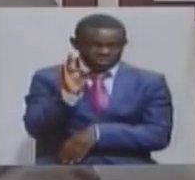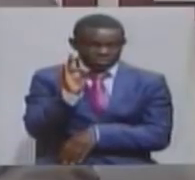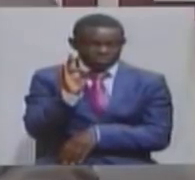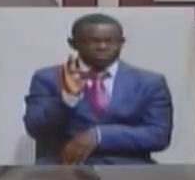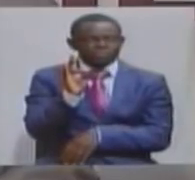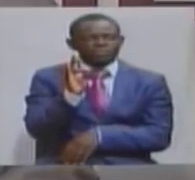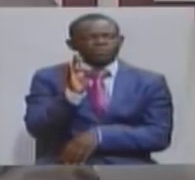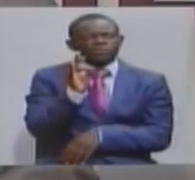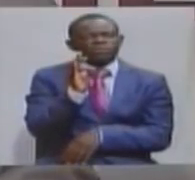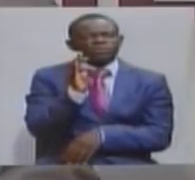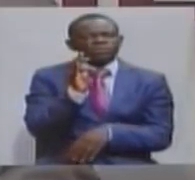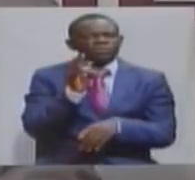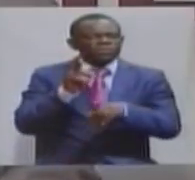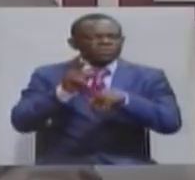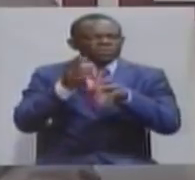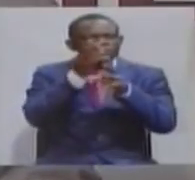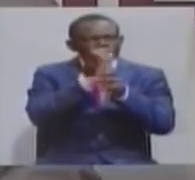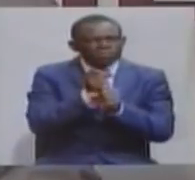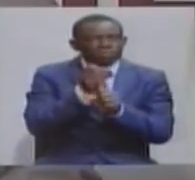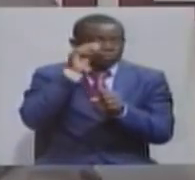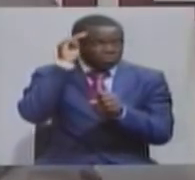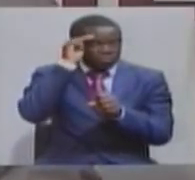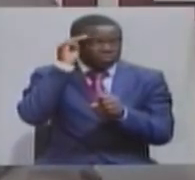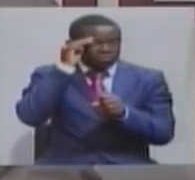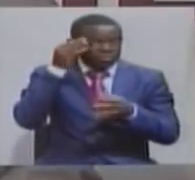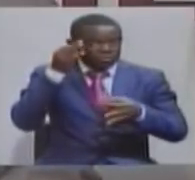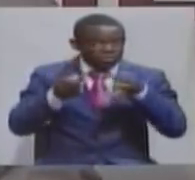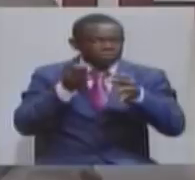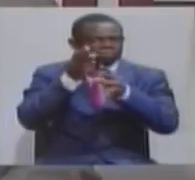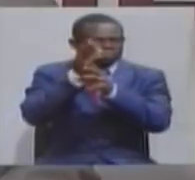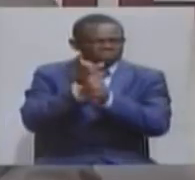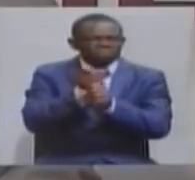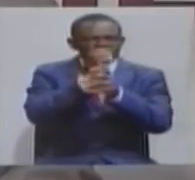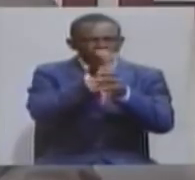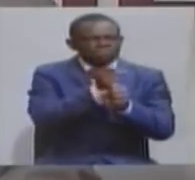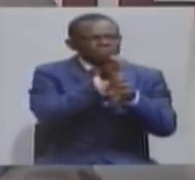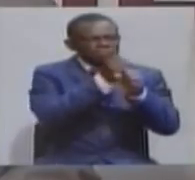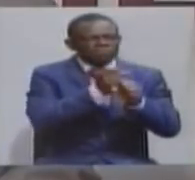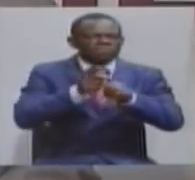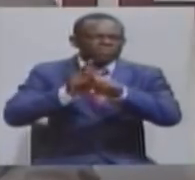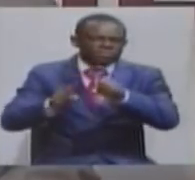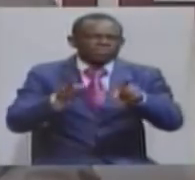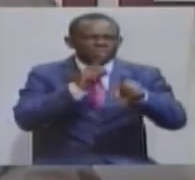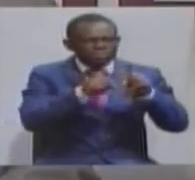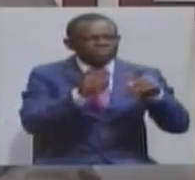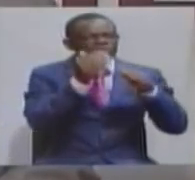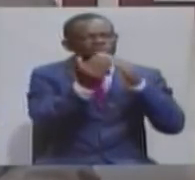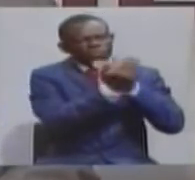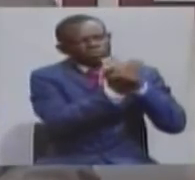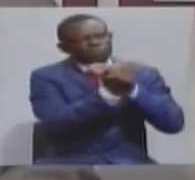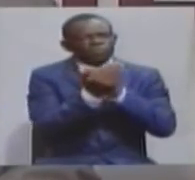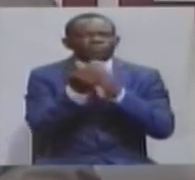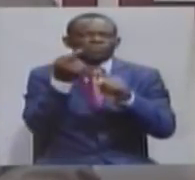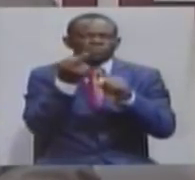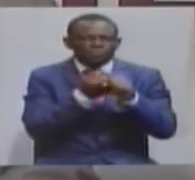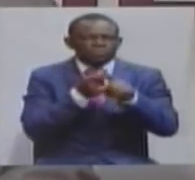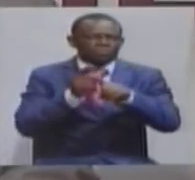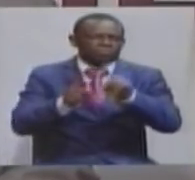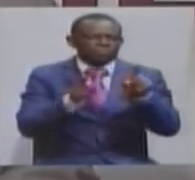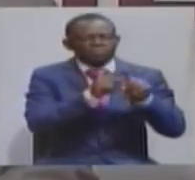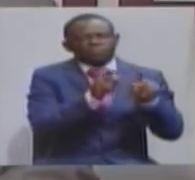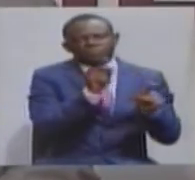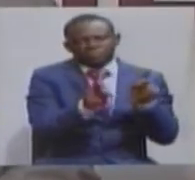from various players. And let me reiterate my commendations to all those people, all those organizations that took the trouble to